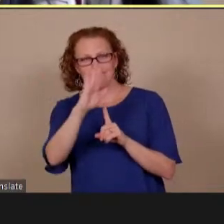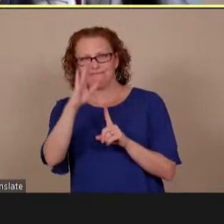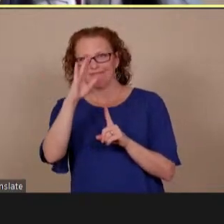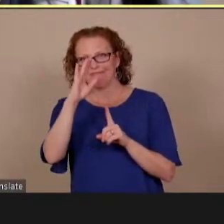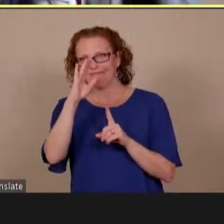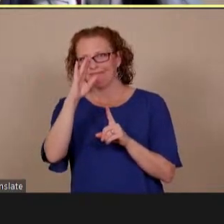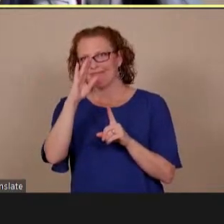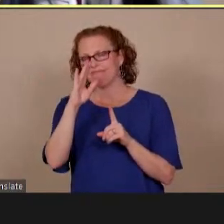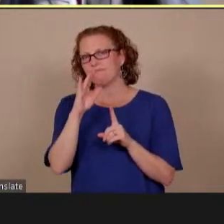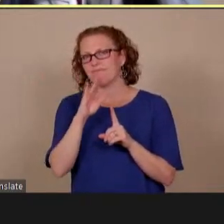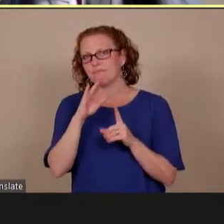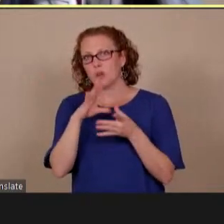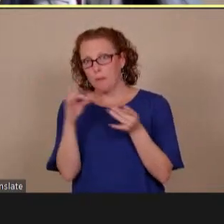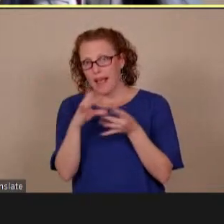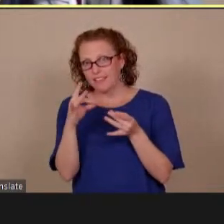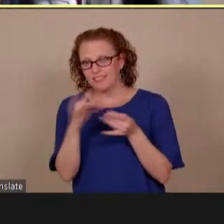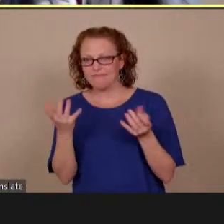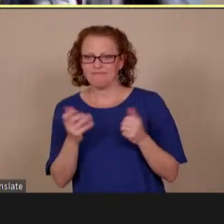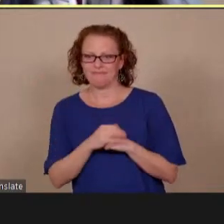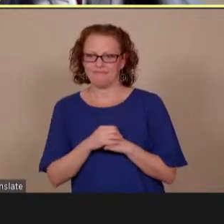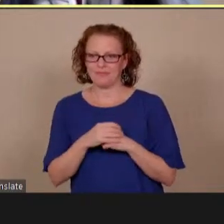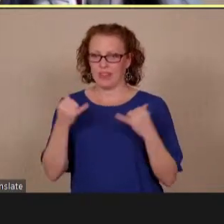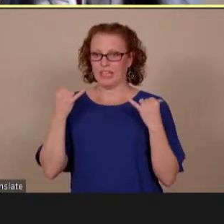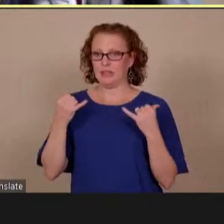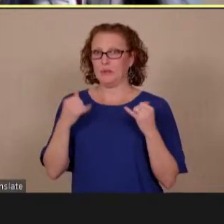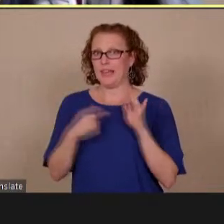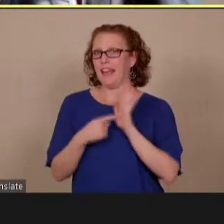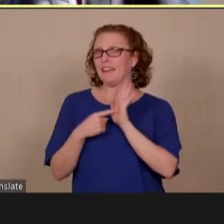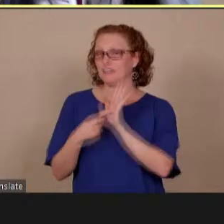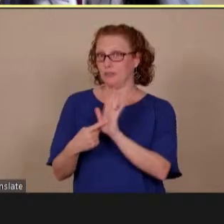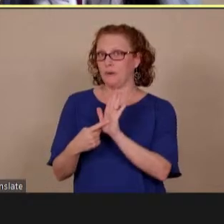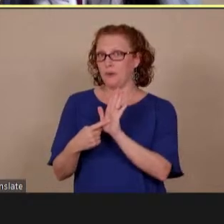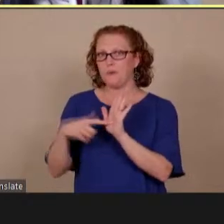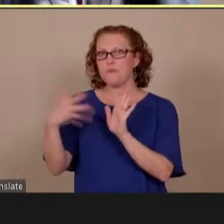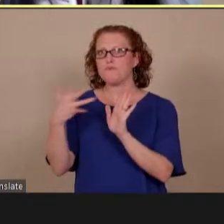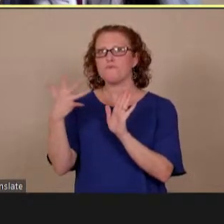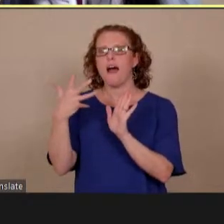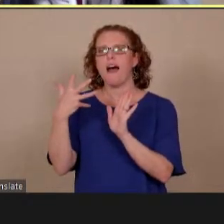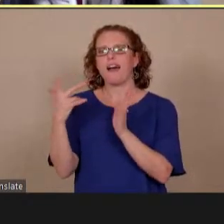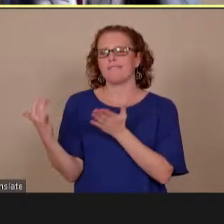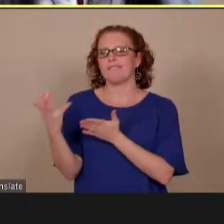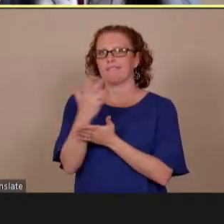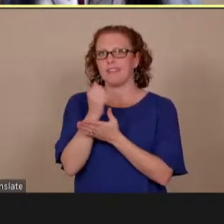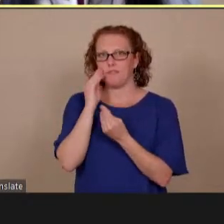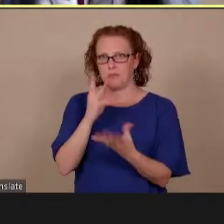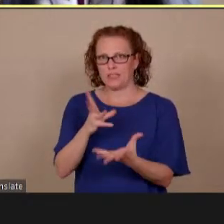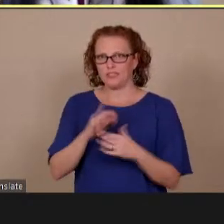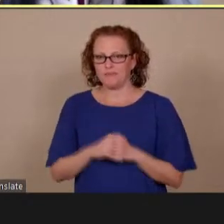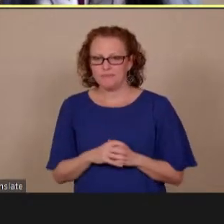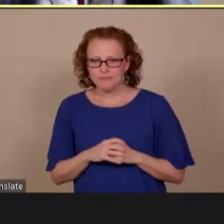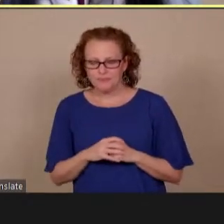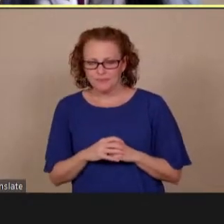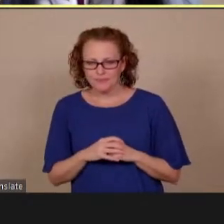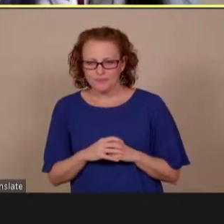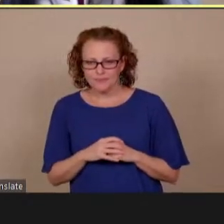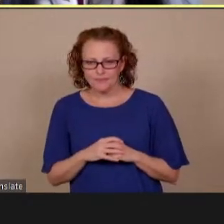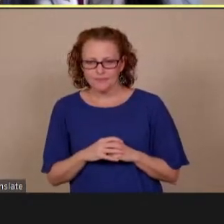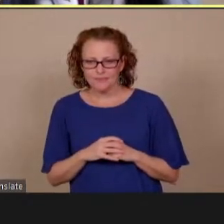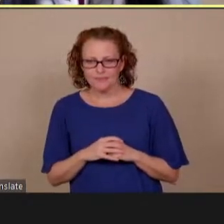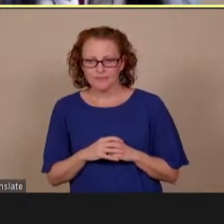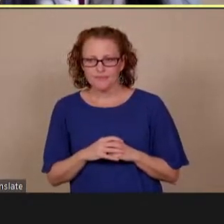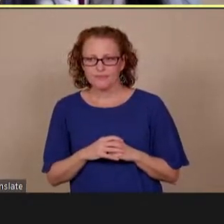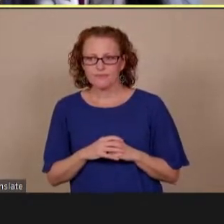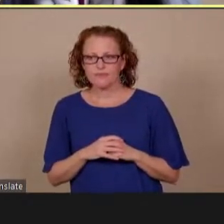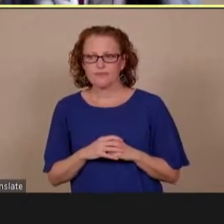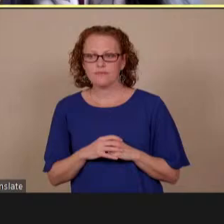overview of the draft maps that were presented to council at that hearing. And then after I receive your